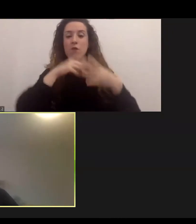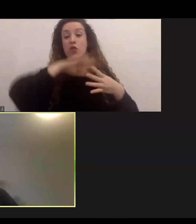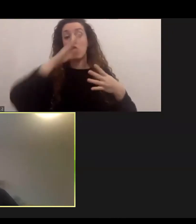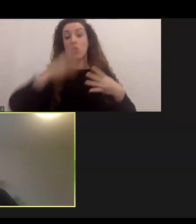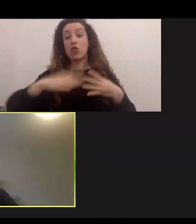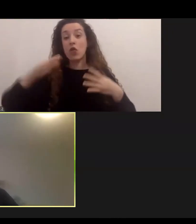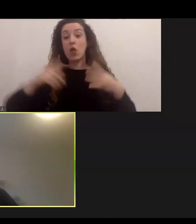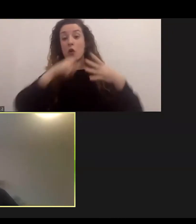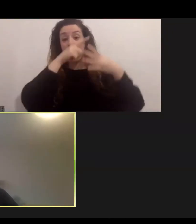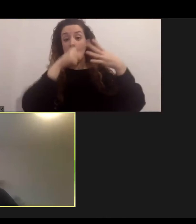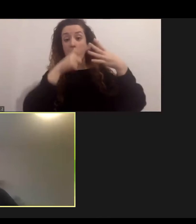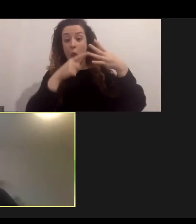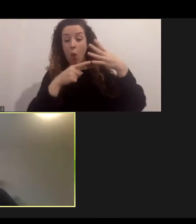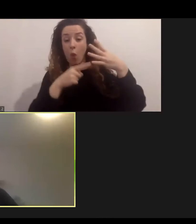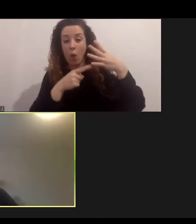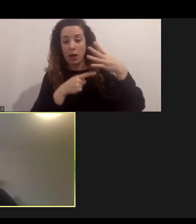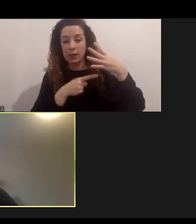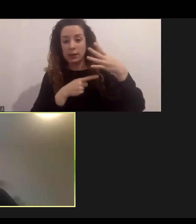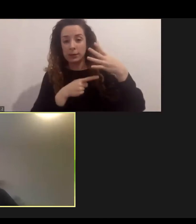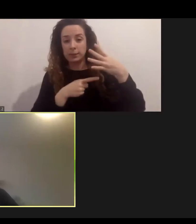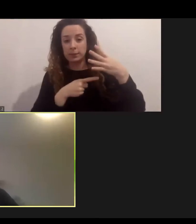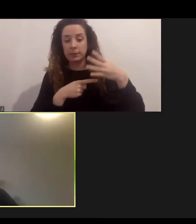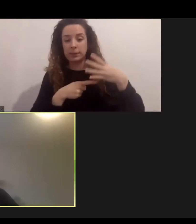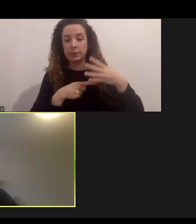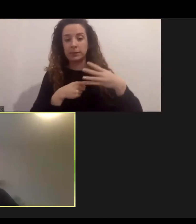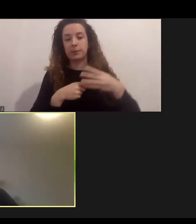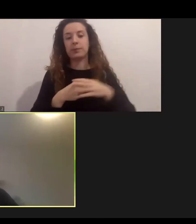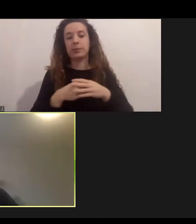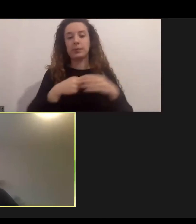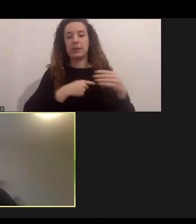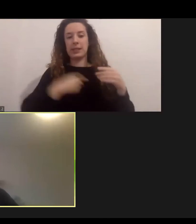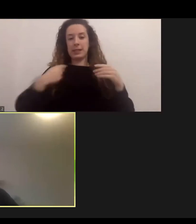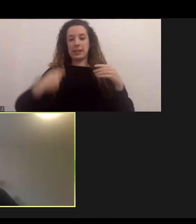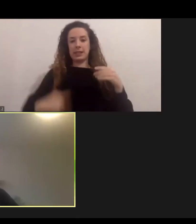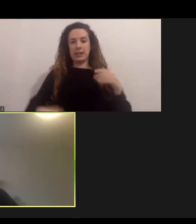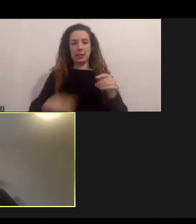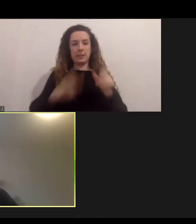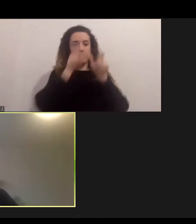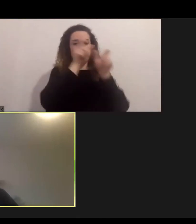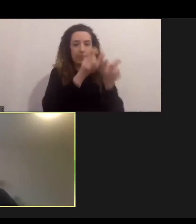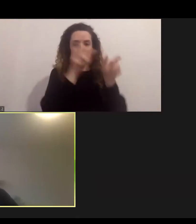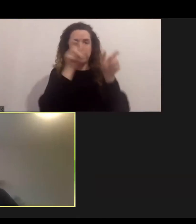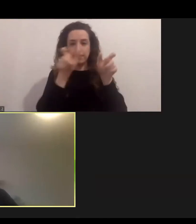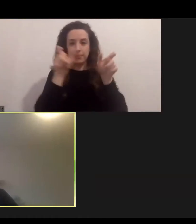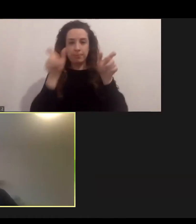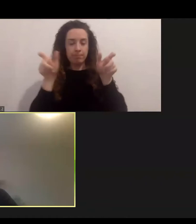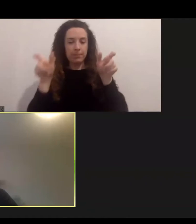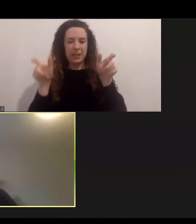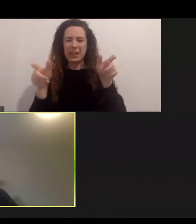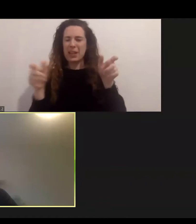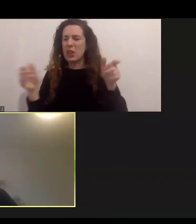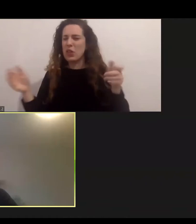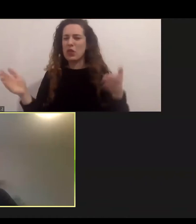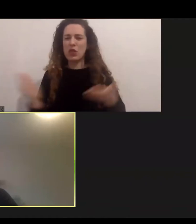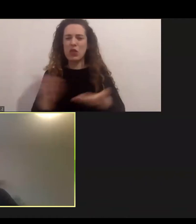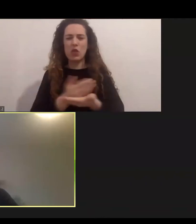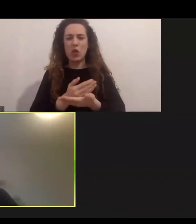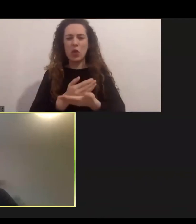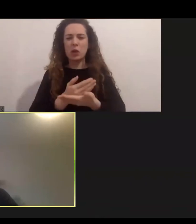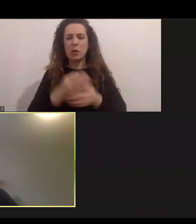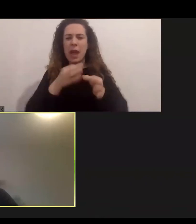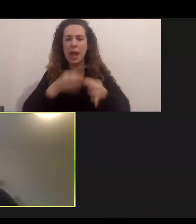Well, as you may know, Chinese language is very challenging. First